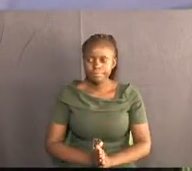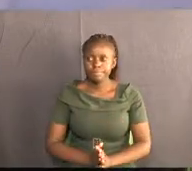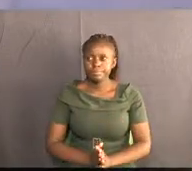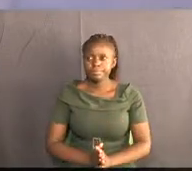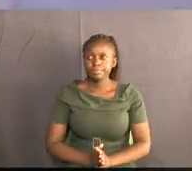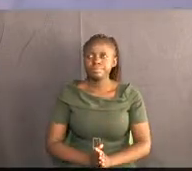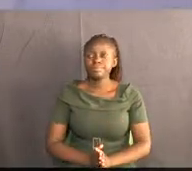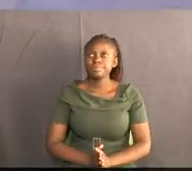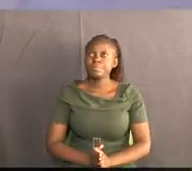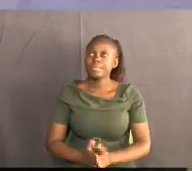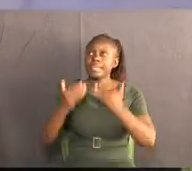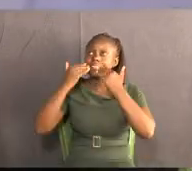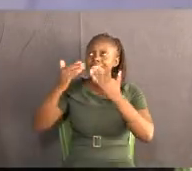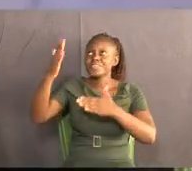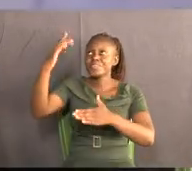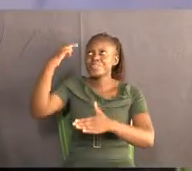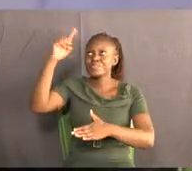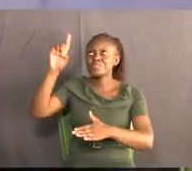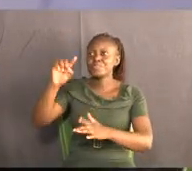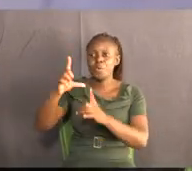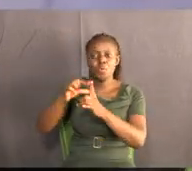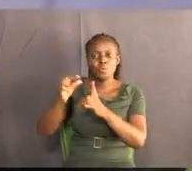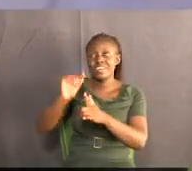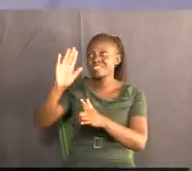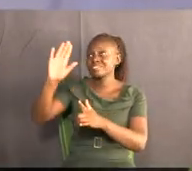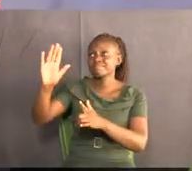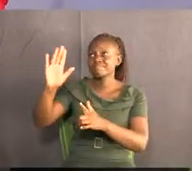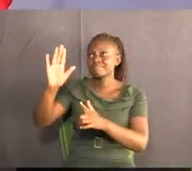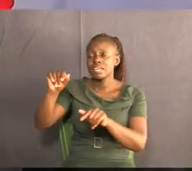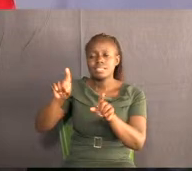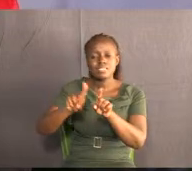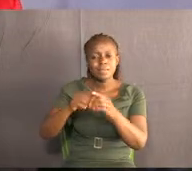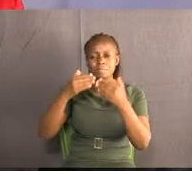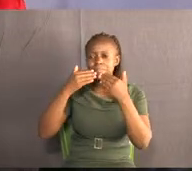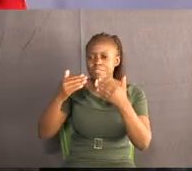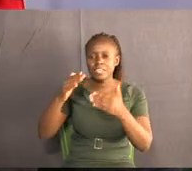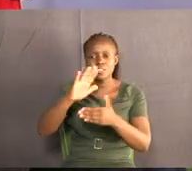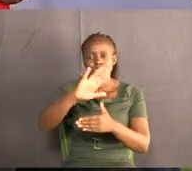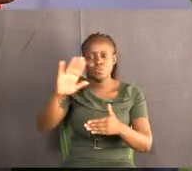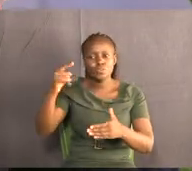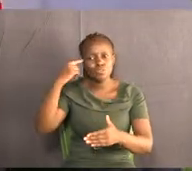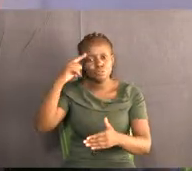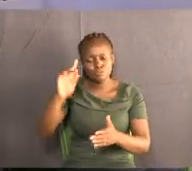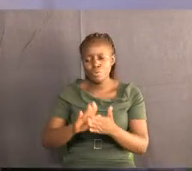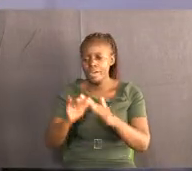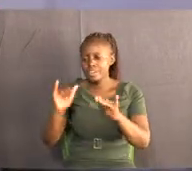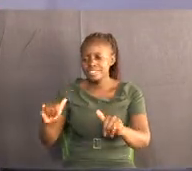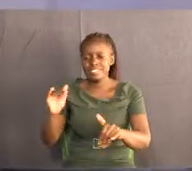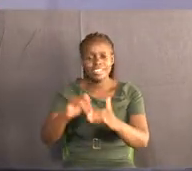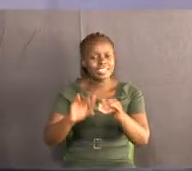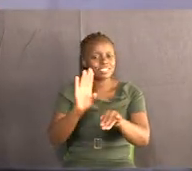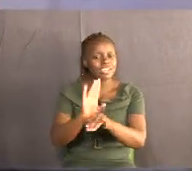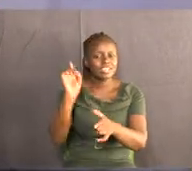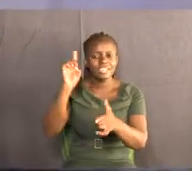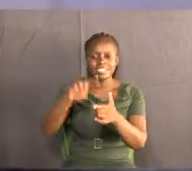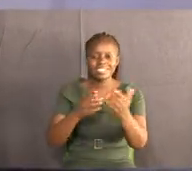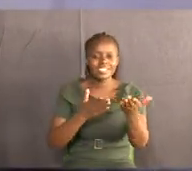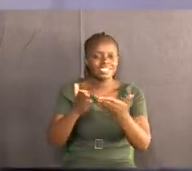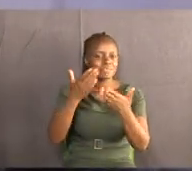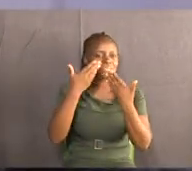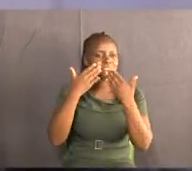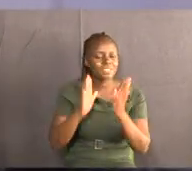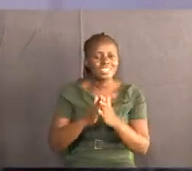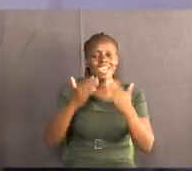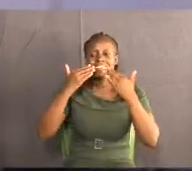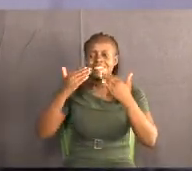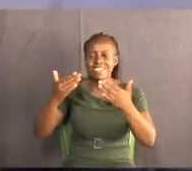We thank God for His word, and thank you for being with us to the end of the service. We want to thank each and